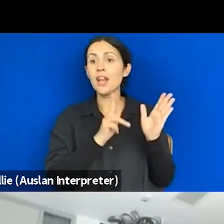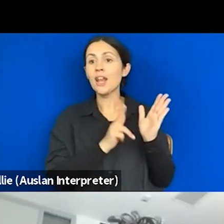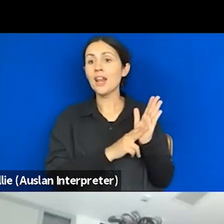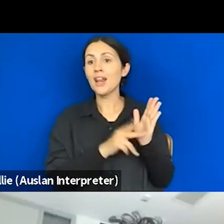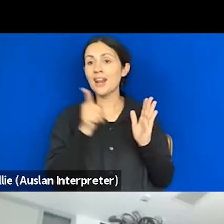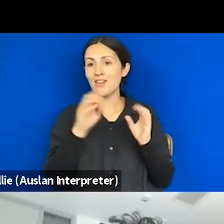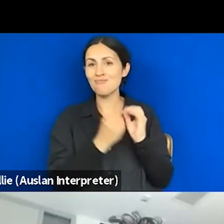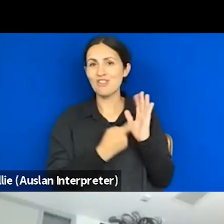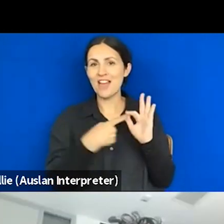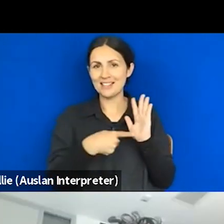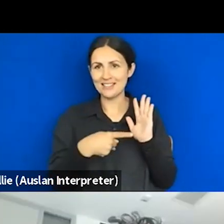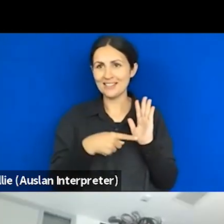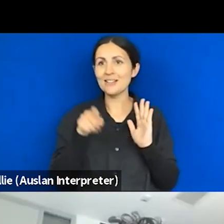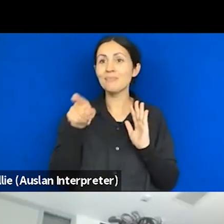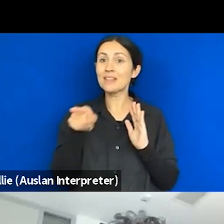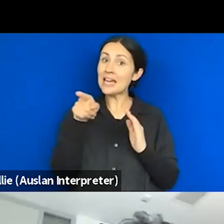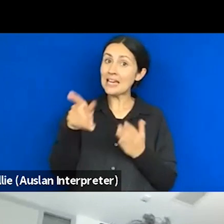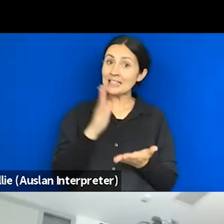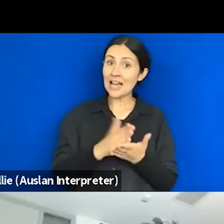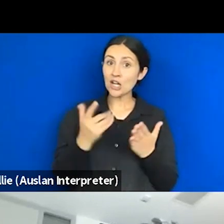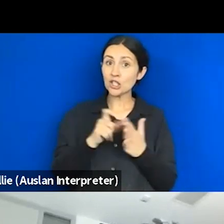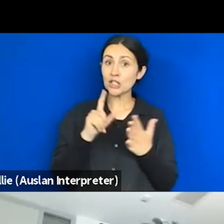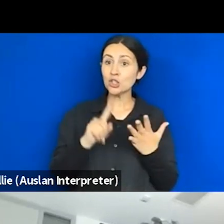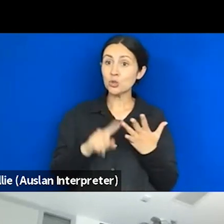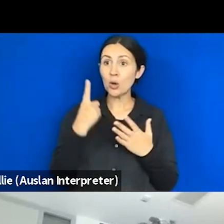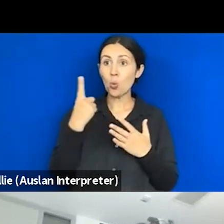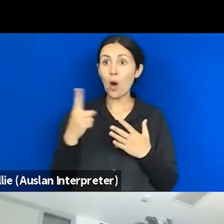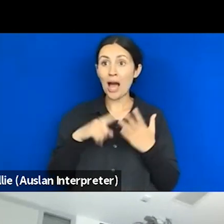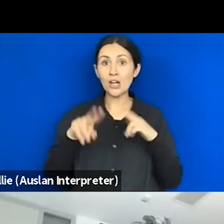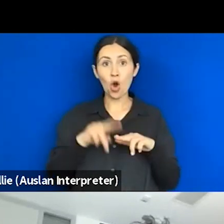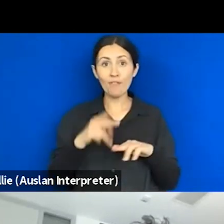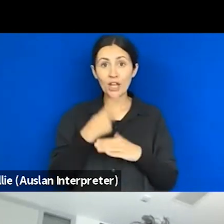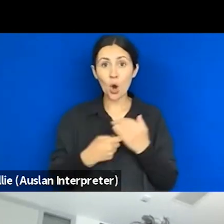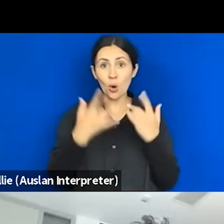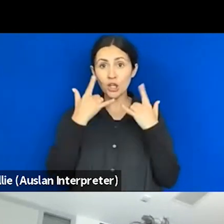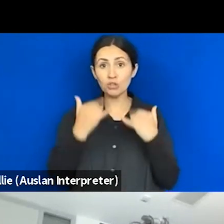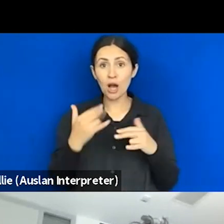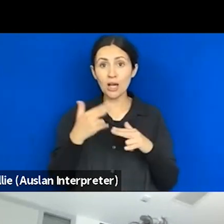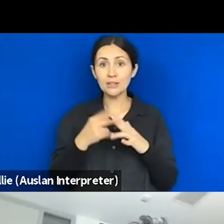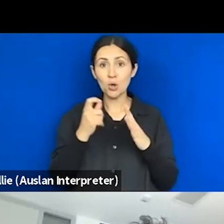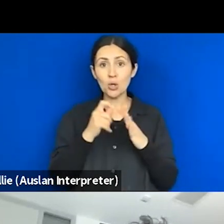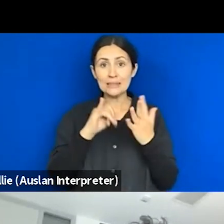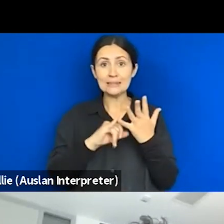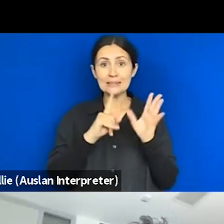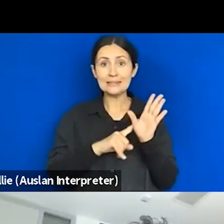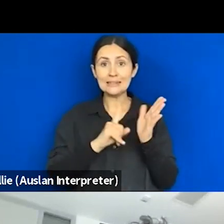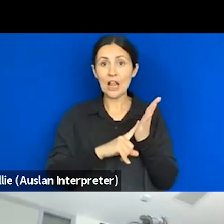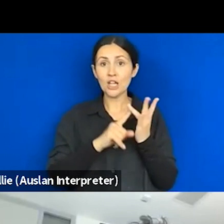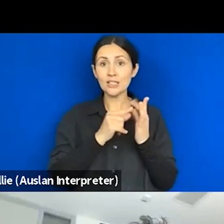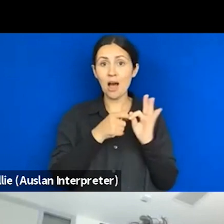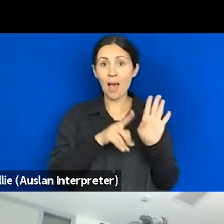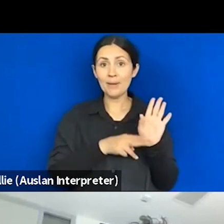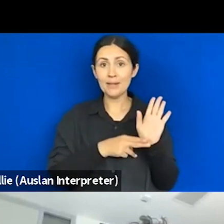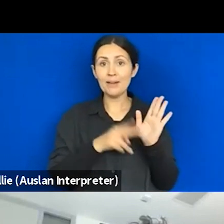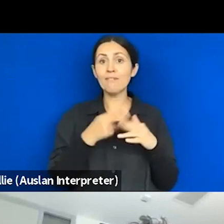Brett, who is actually conducting, I think, one of the only trials of psilocybin for methamphetamine dependence